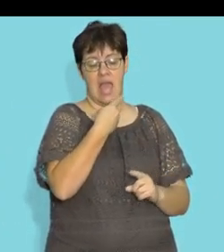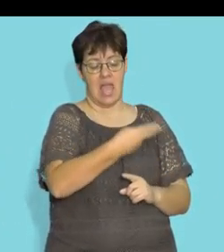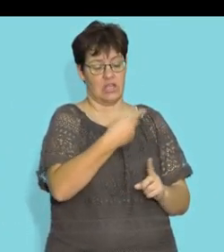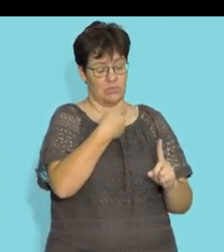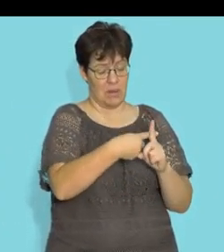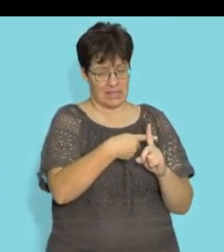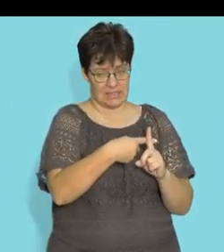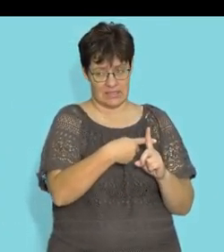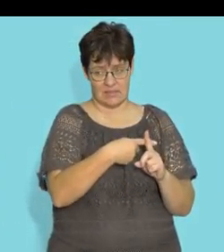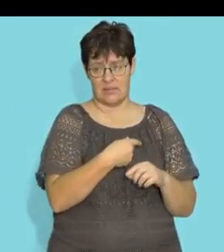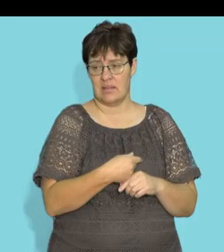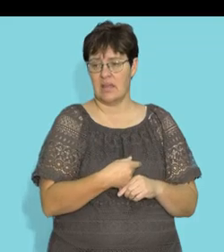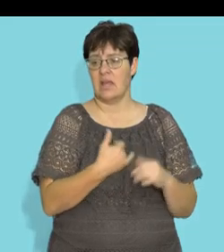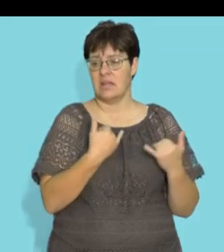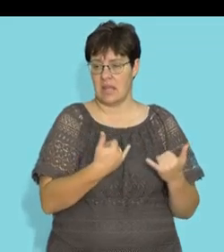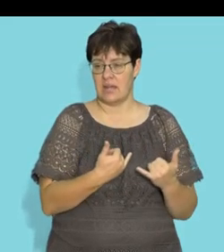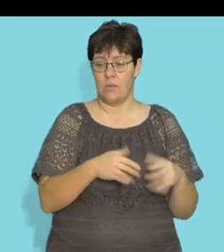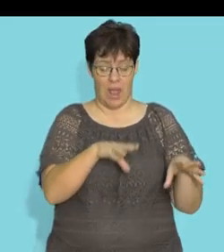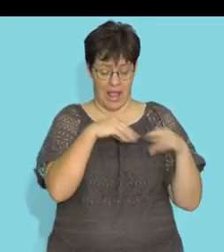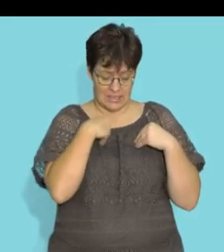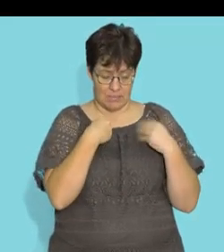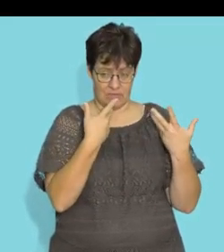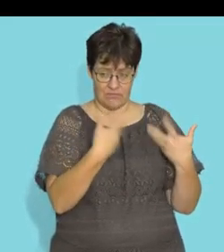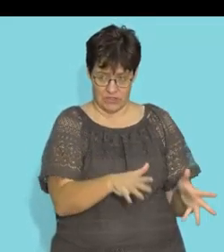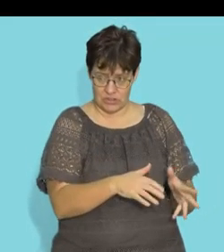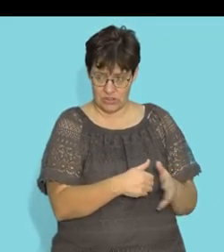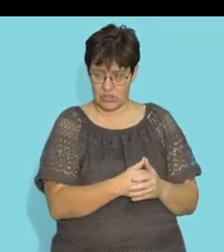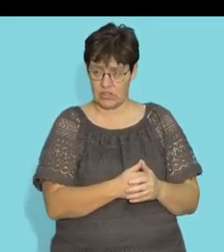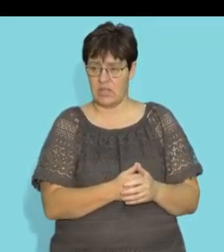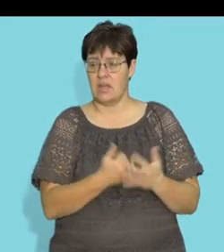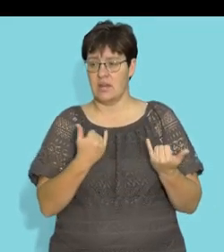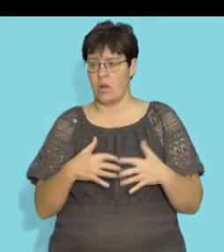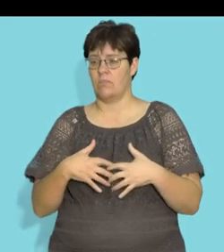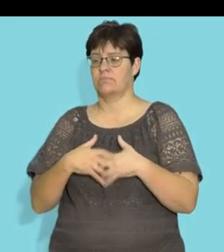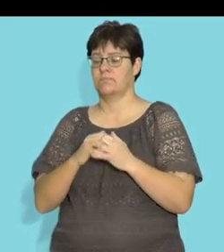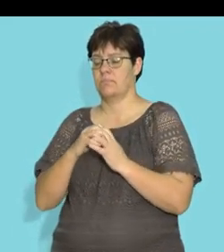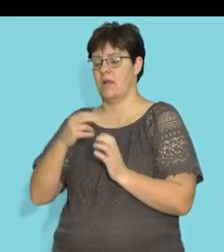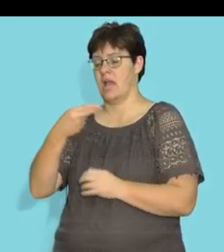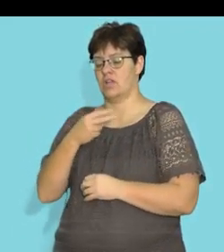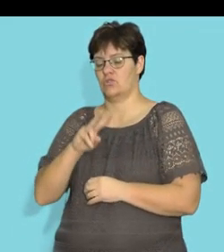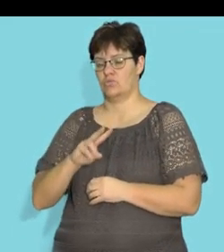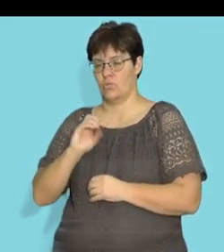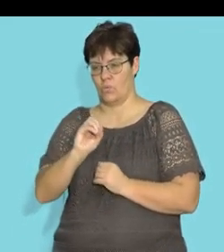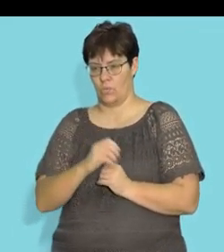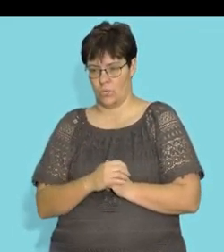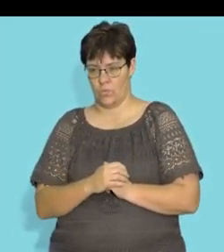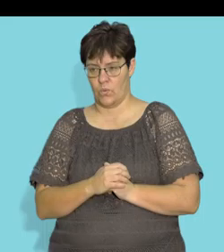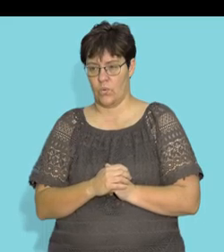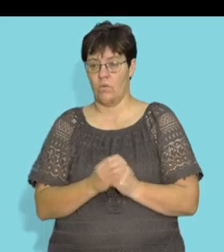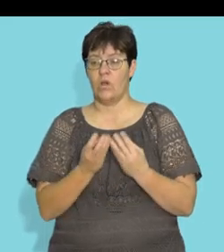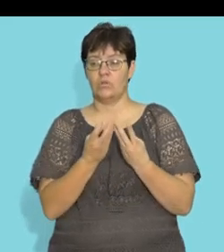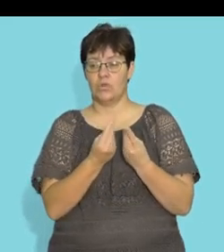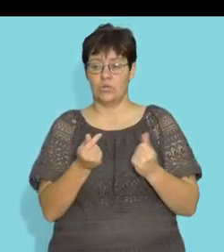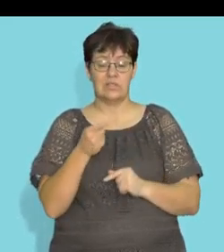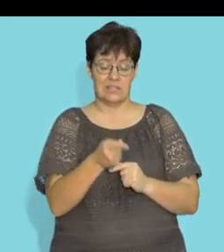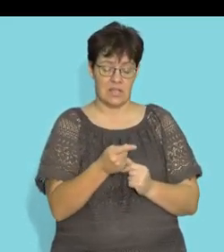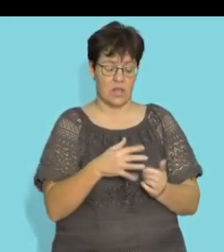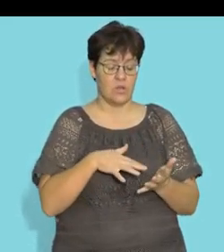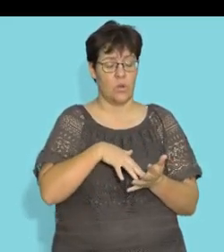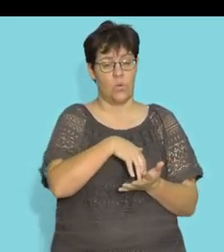because it comes from a weak acid. So being an acid in the reverse reaction, it will